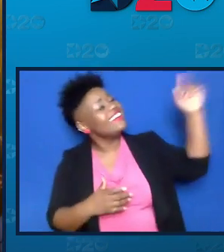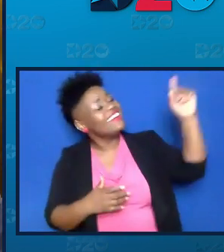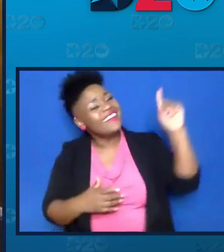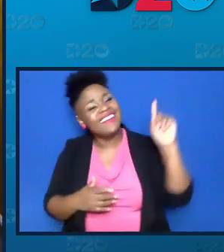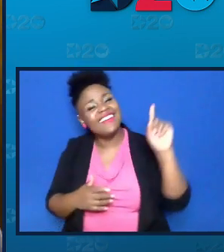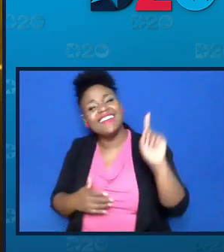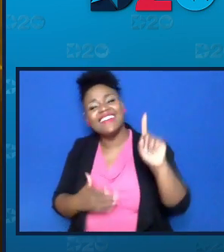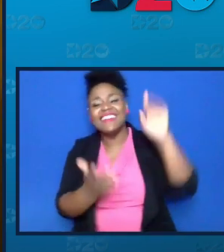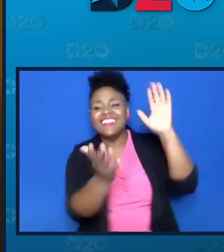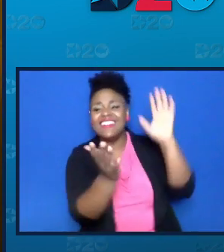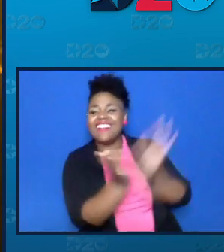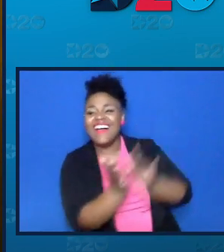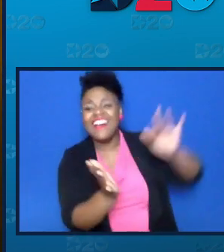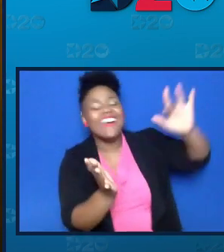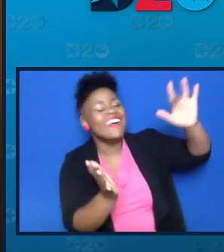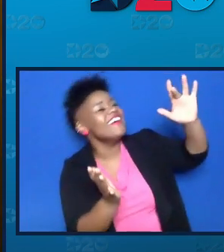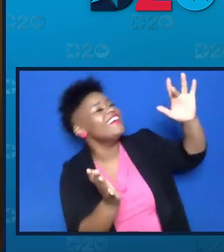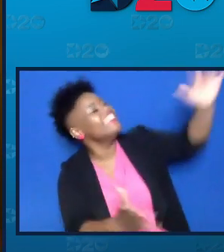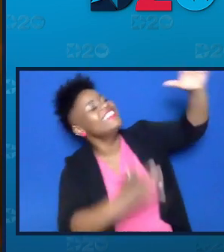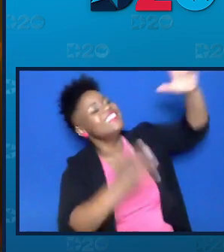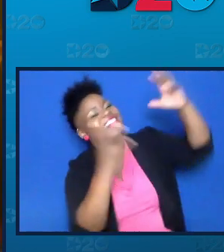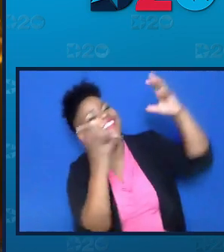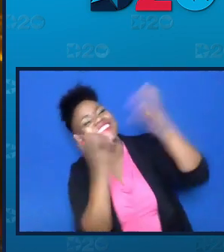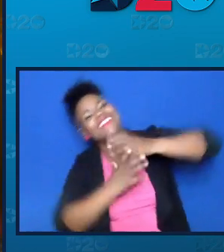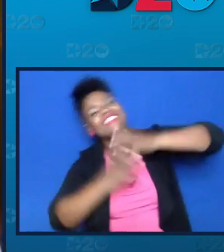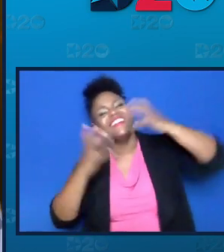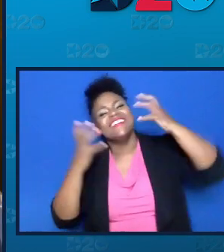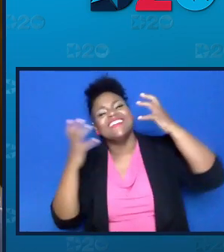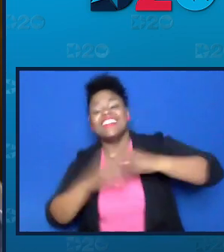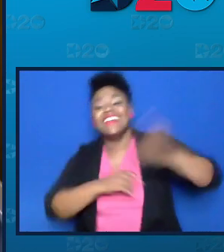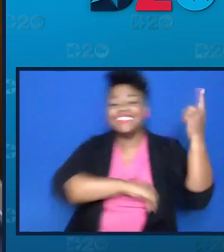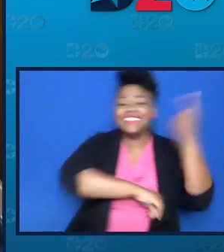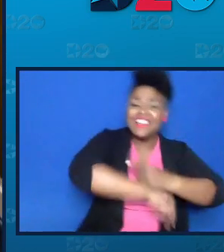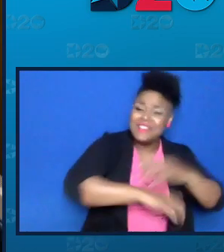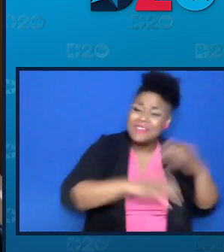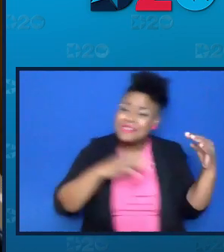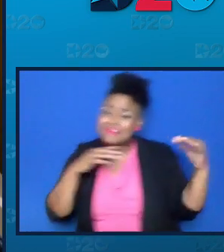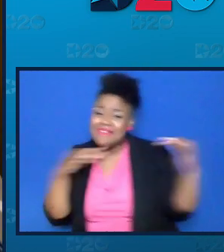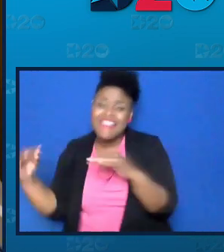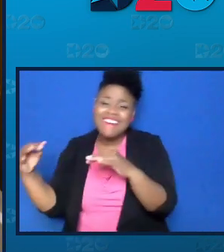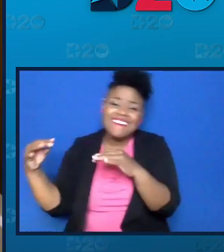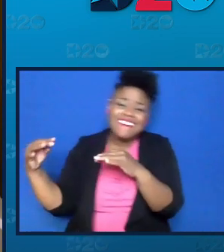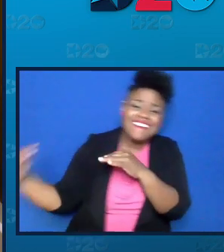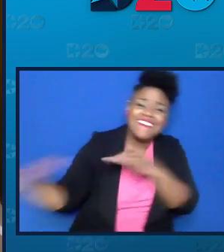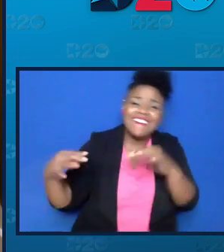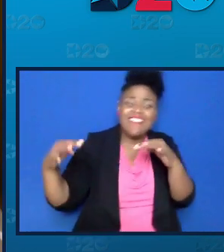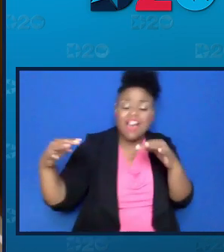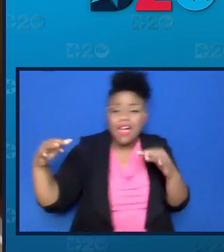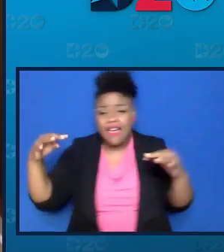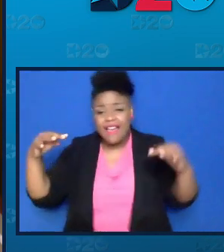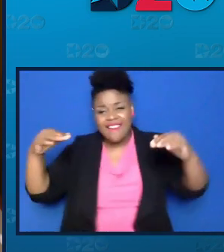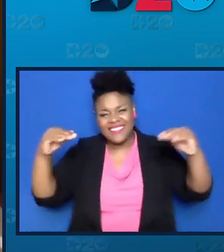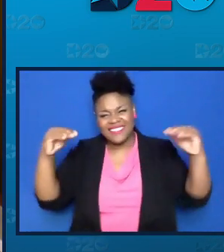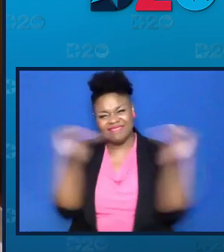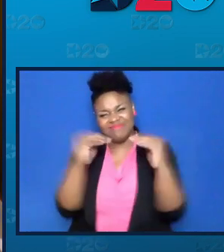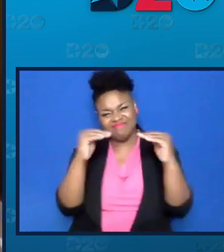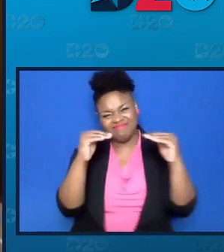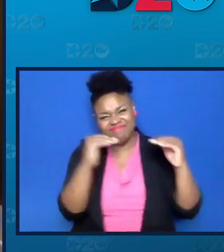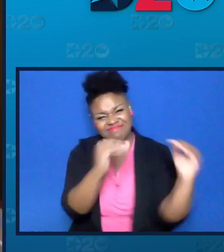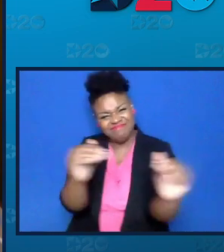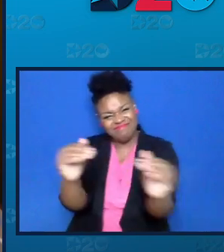day, when the glory comes, it will be ours. It's ours.